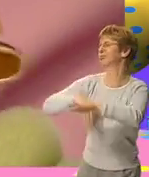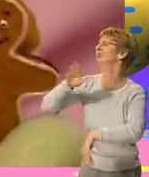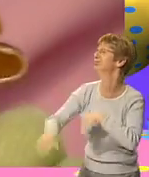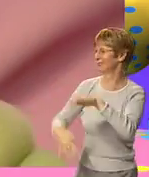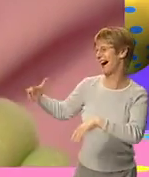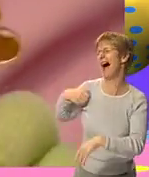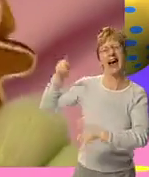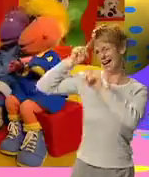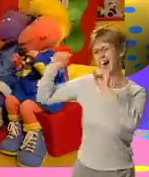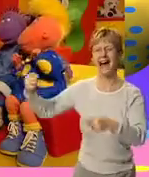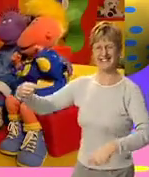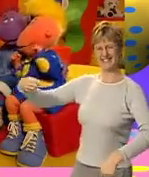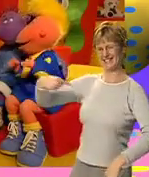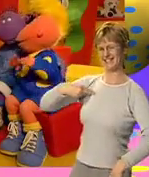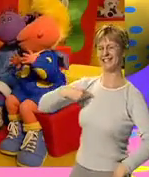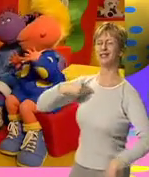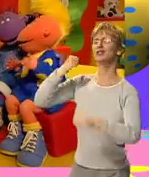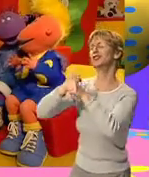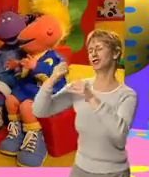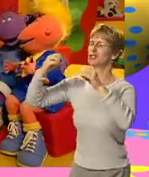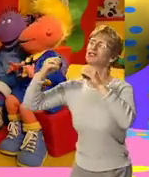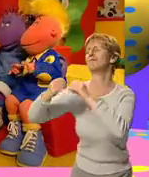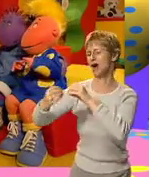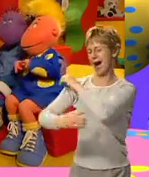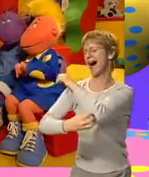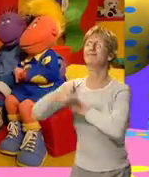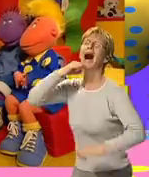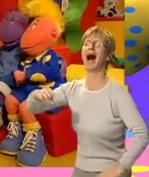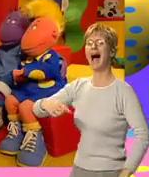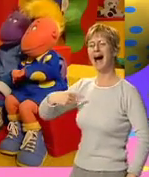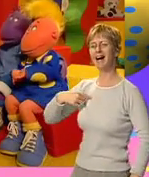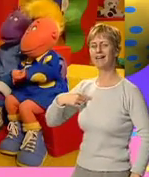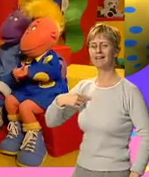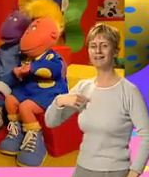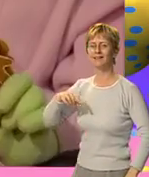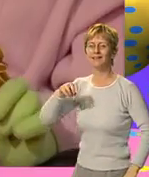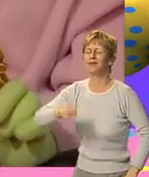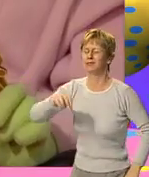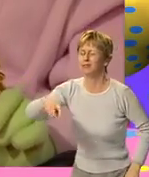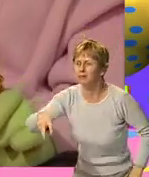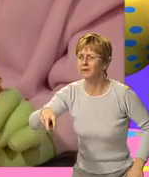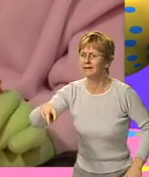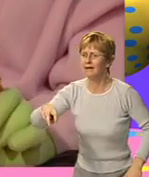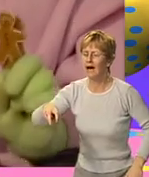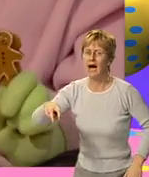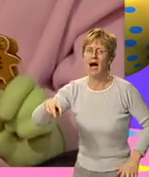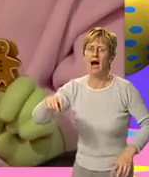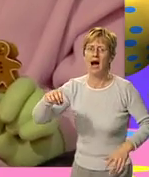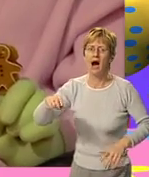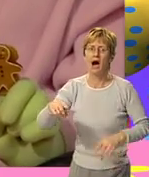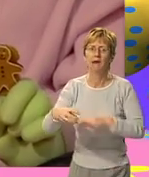will not catch me. I'm the gingerbread man. Suddenly, the gingerbread man had to